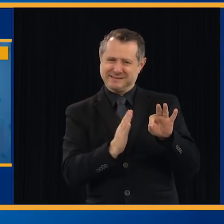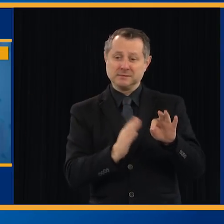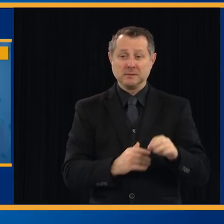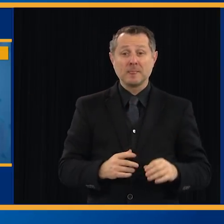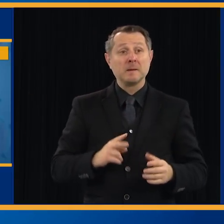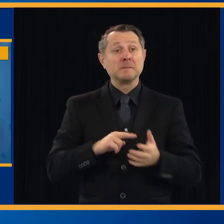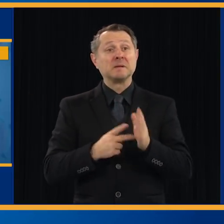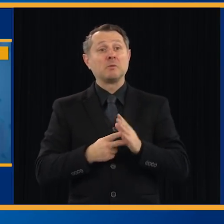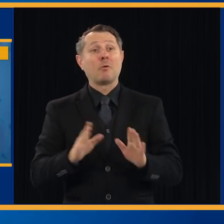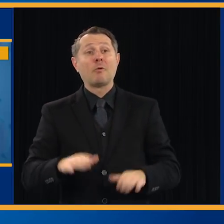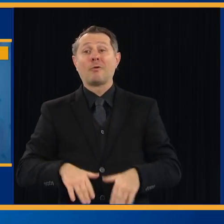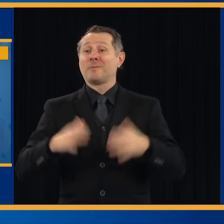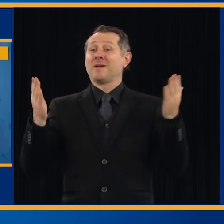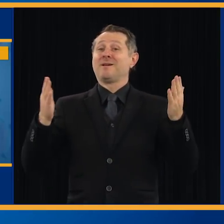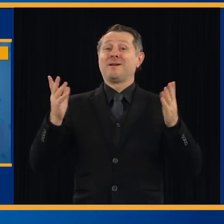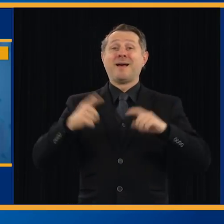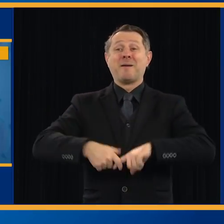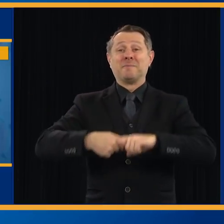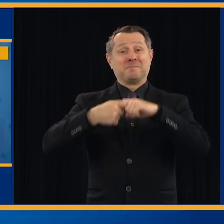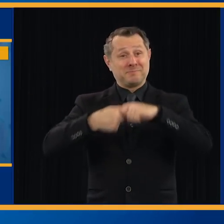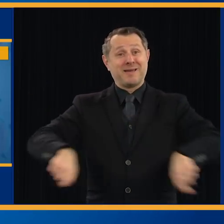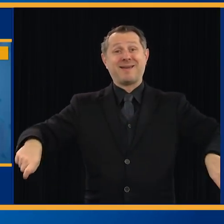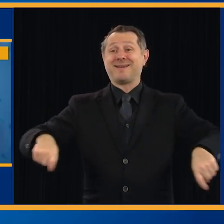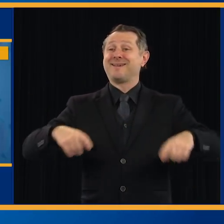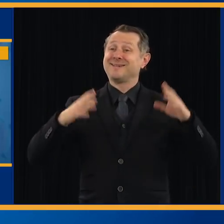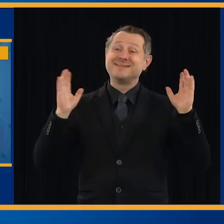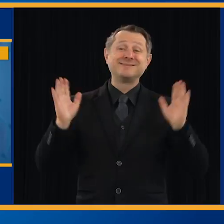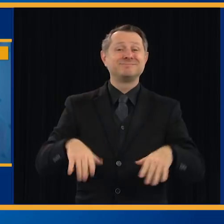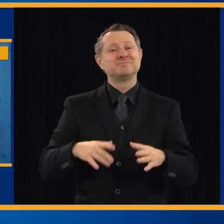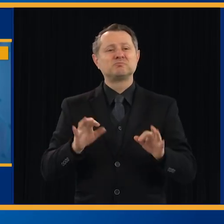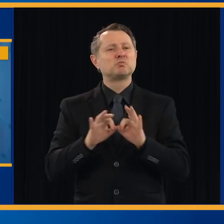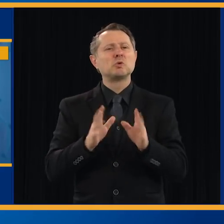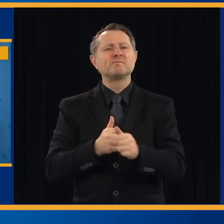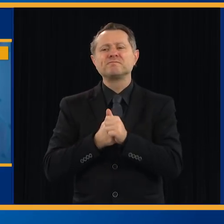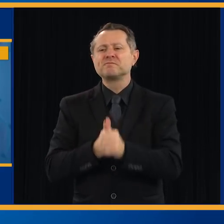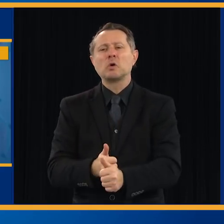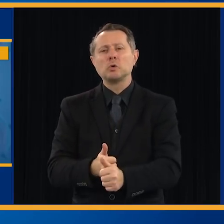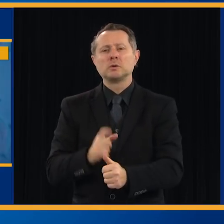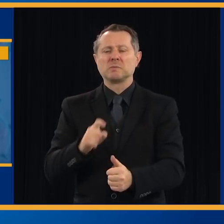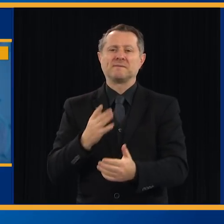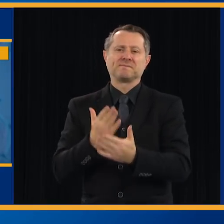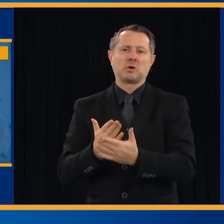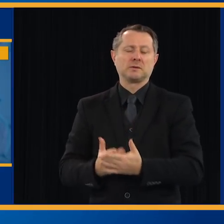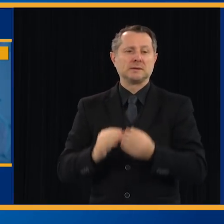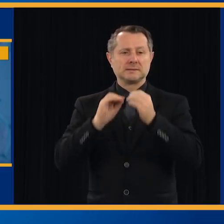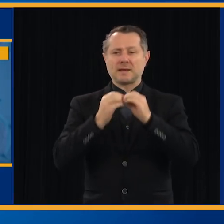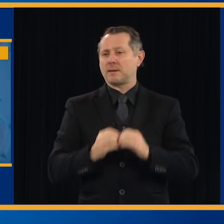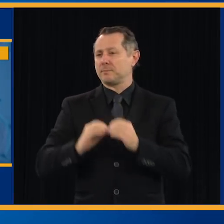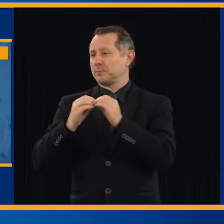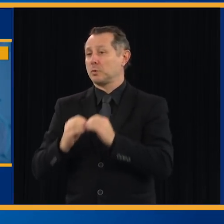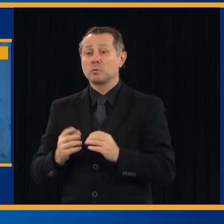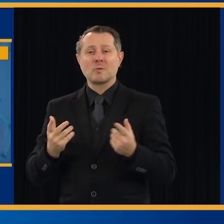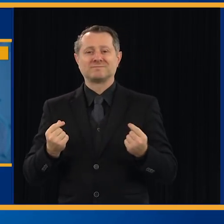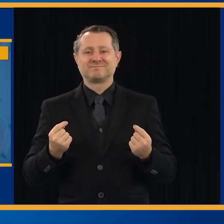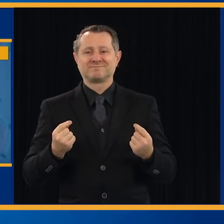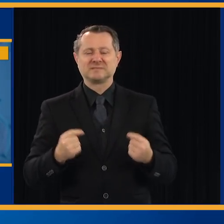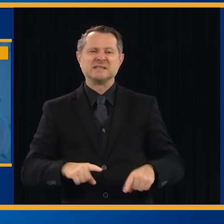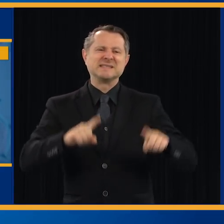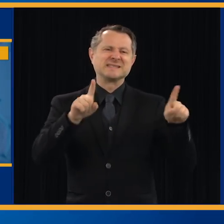the economy has to be based on data, and that means it has to be based on testing. And this is a